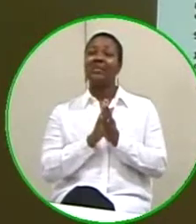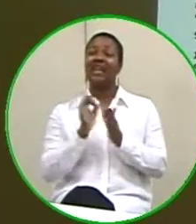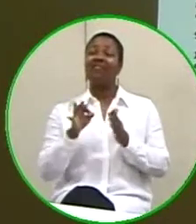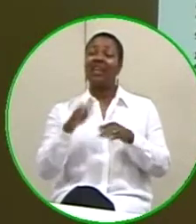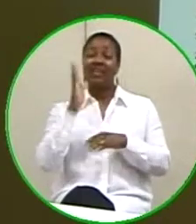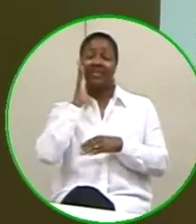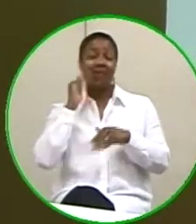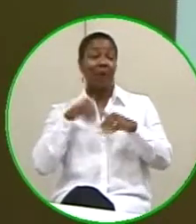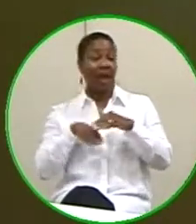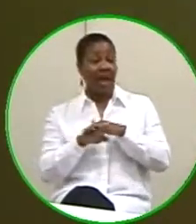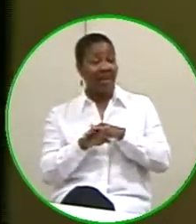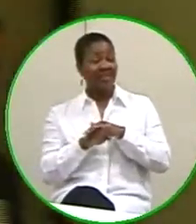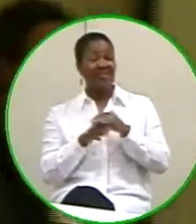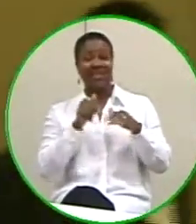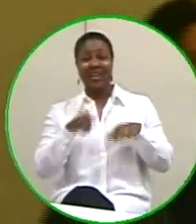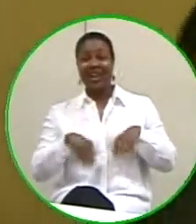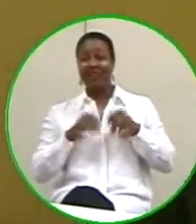with the dog.